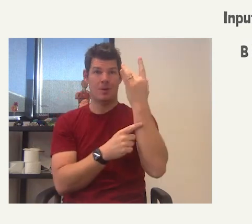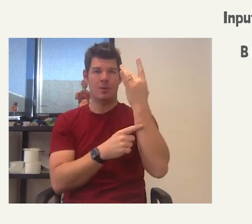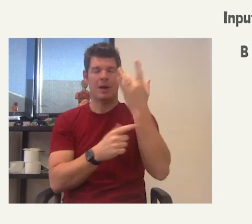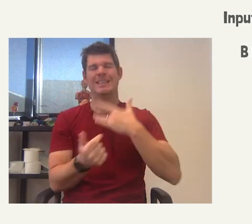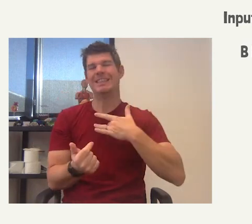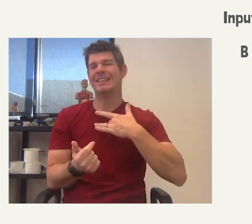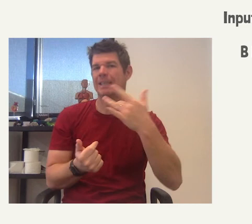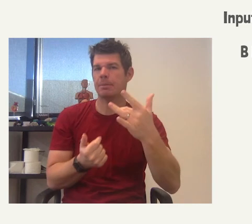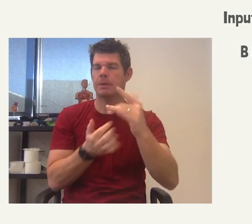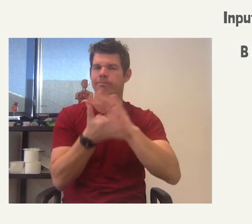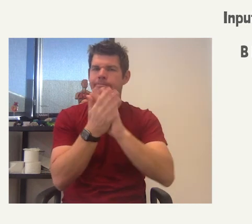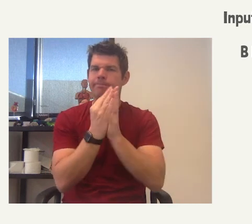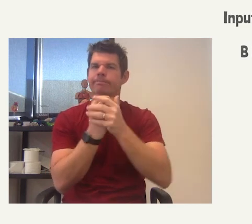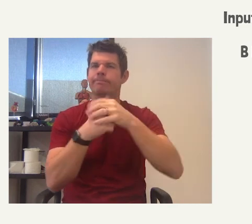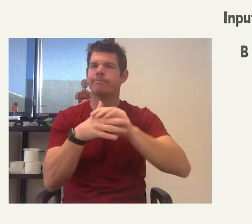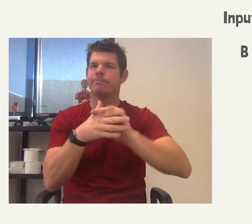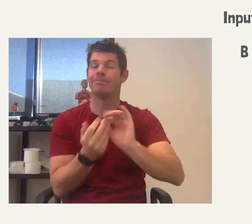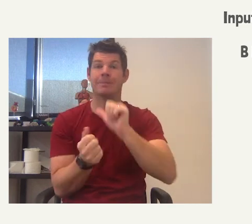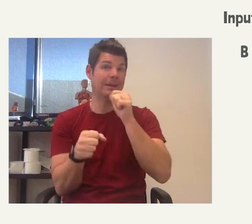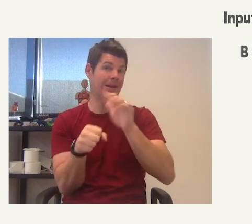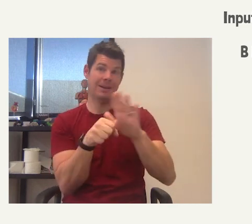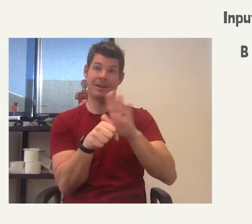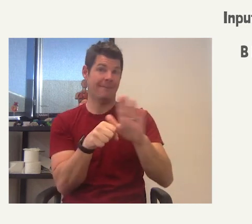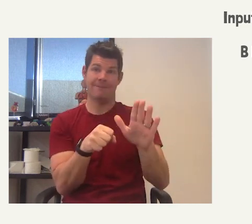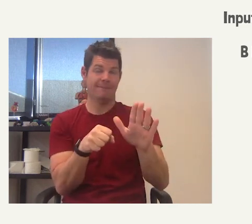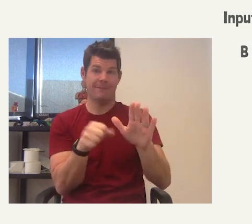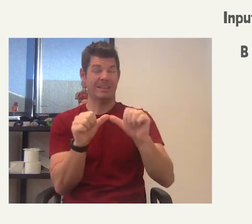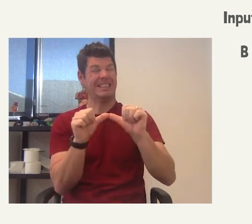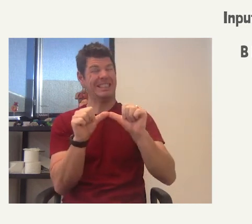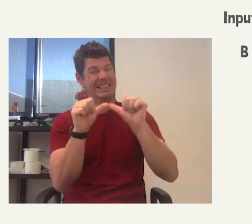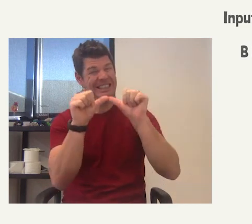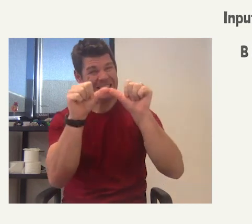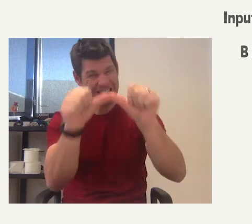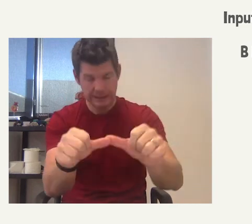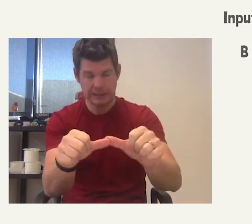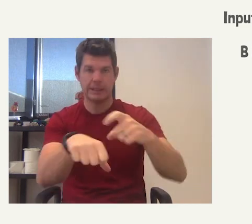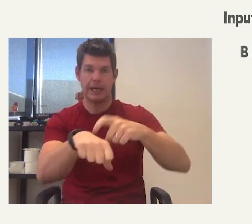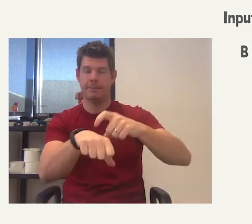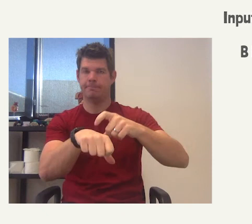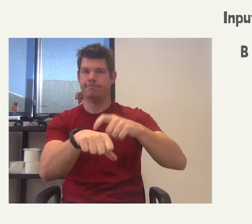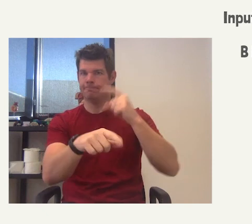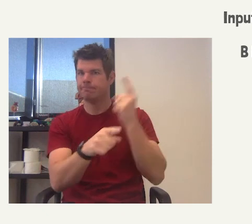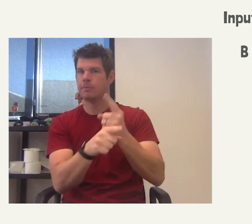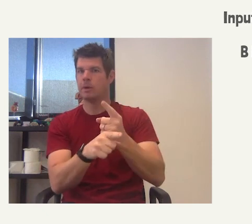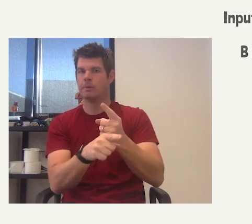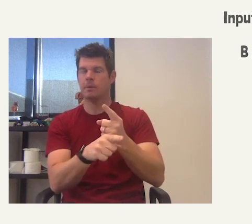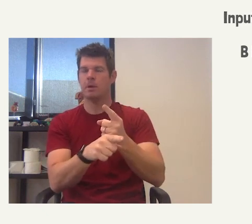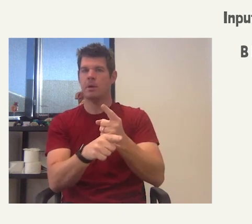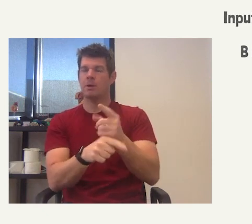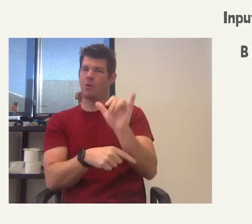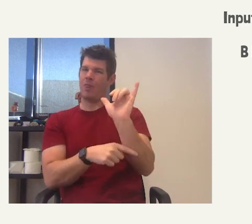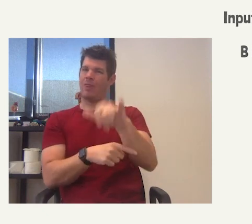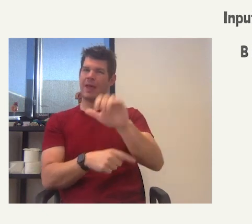enough period of time, okay? So with using what Casey showed us, one of the things that you